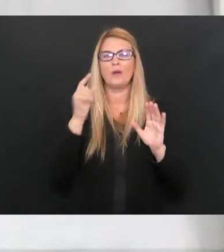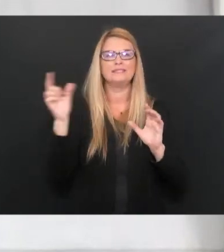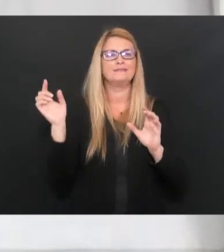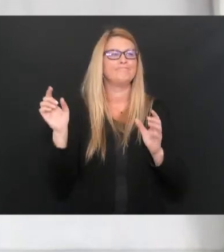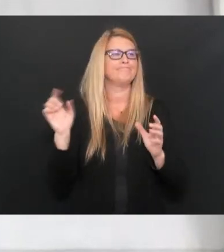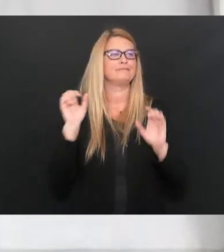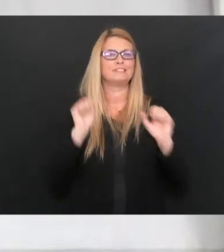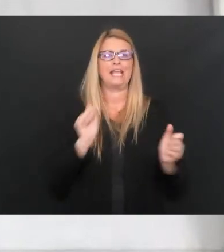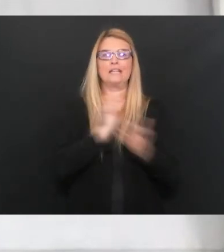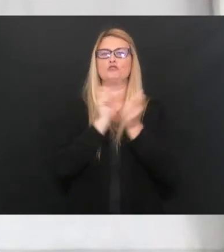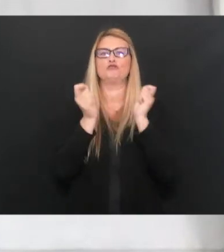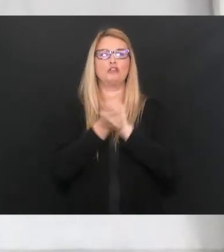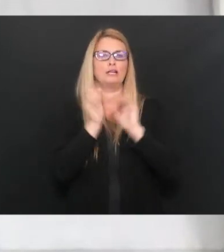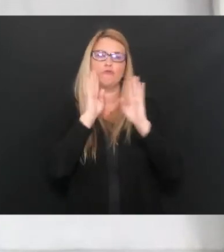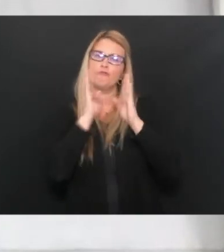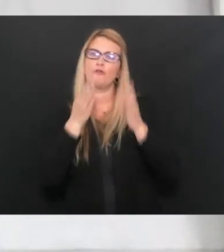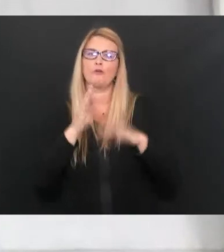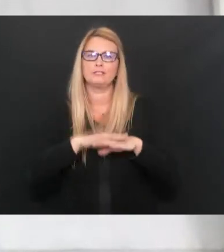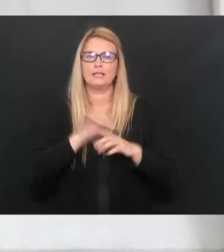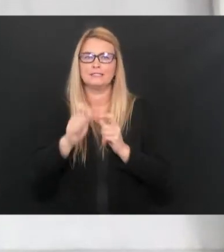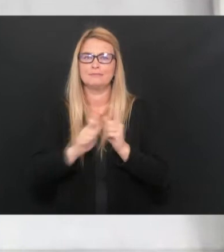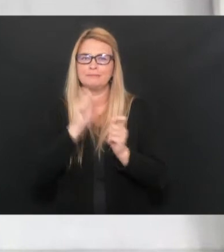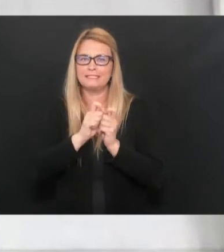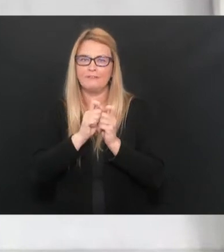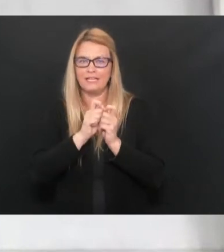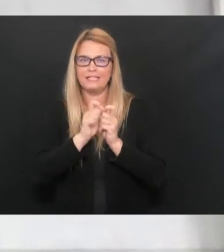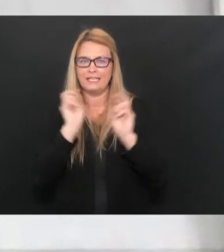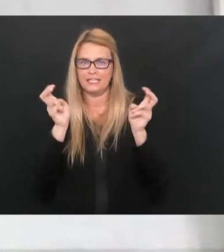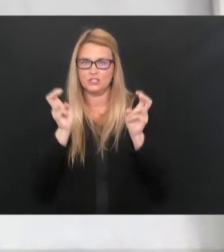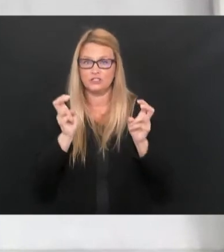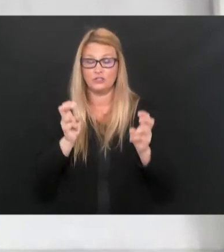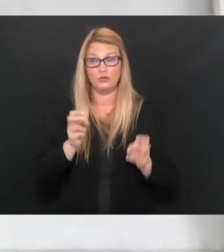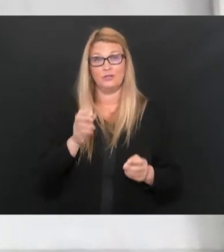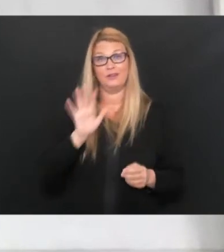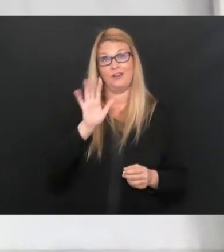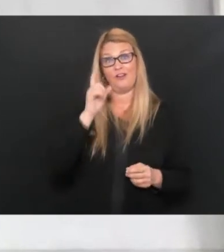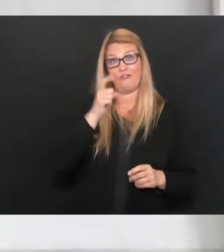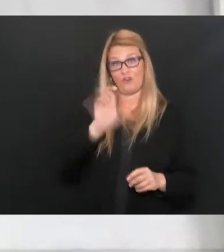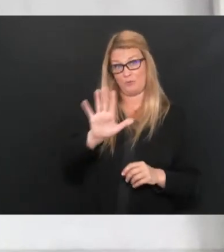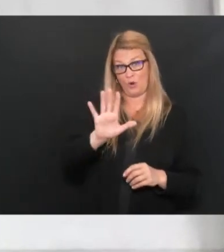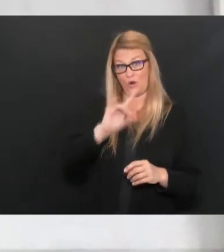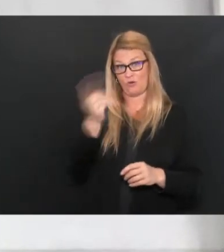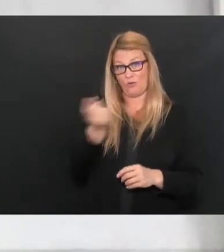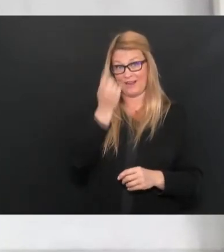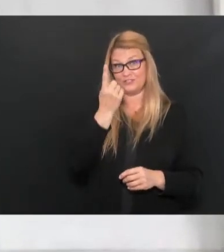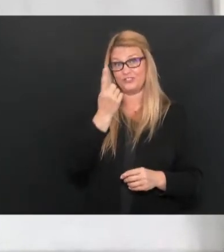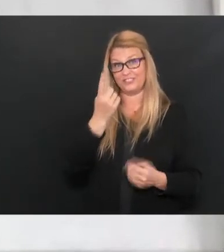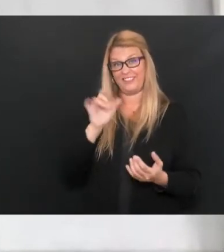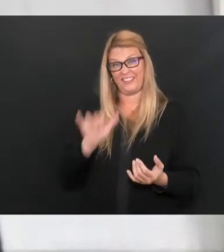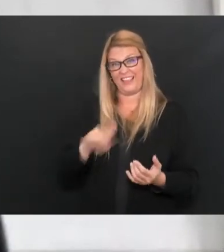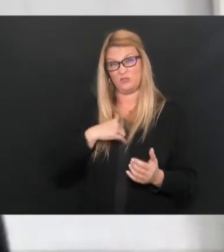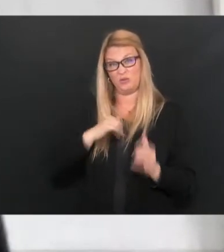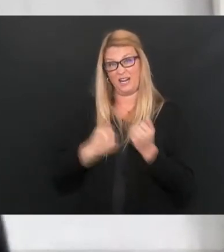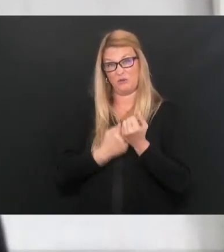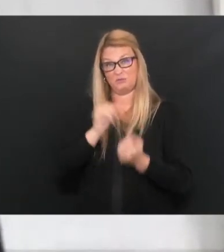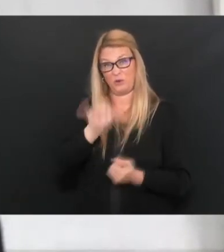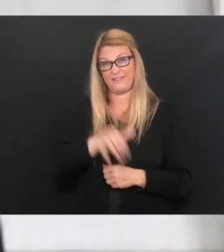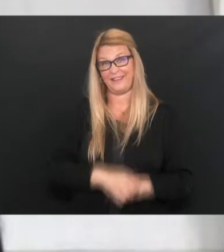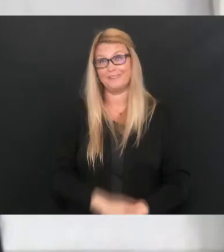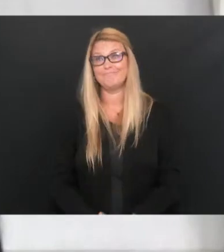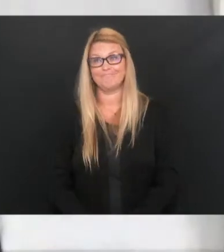those circumstances. But from what information you gave briefly on here, that's what is considered the case. But